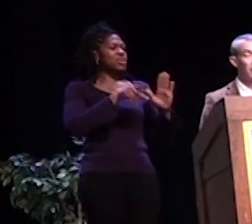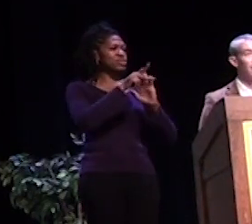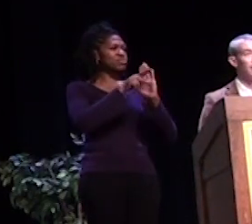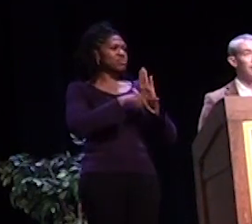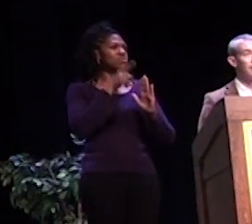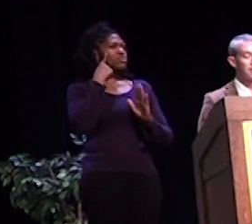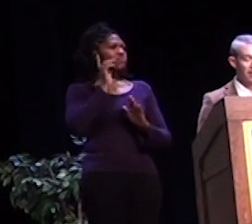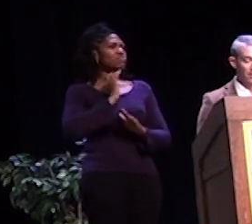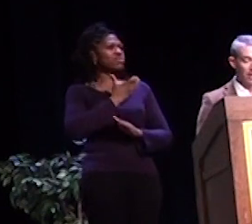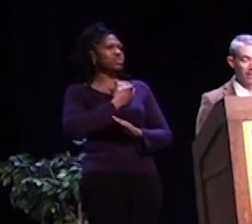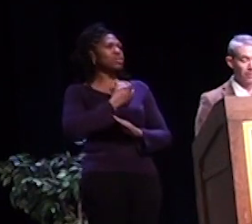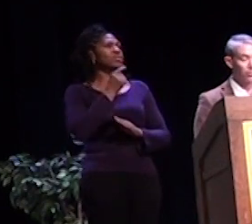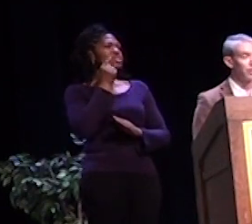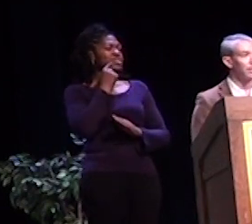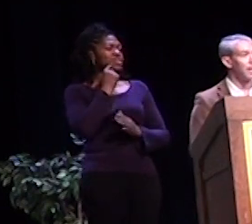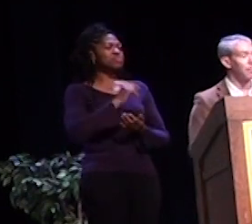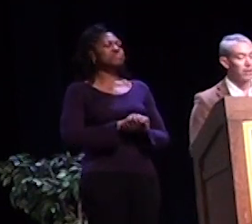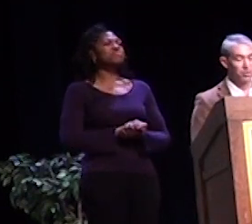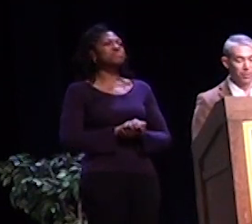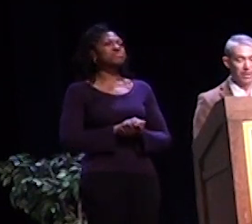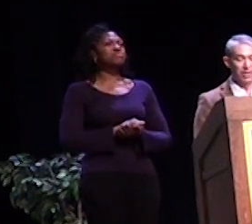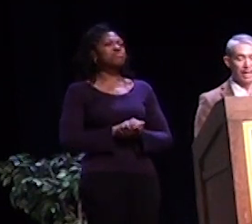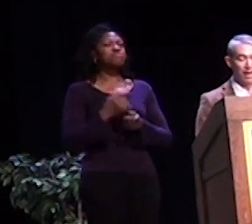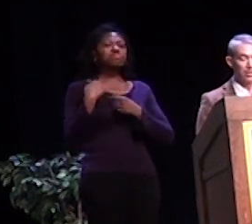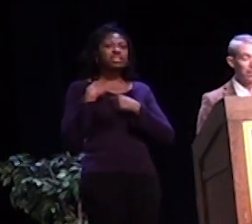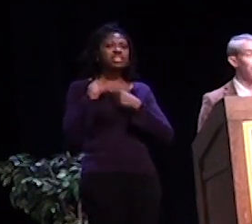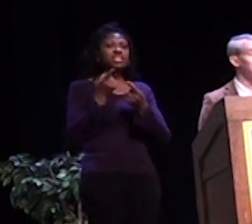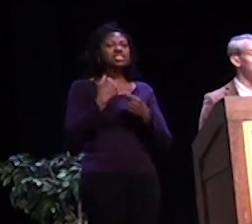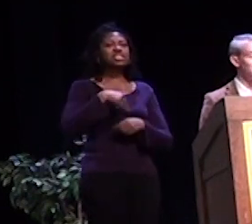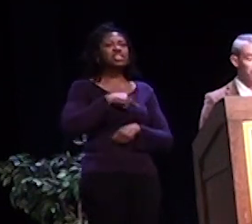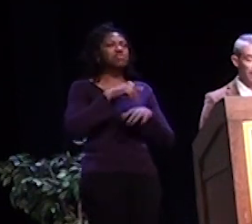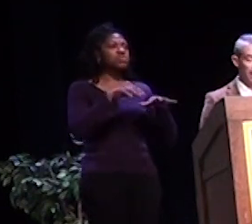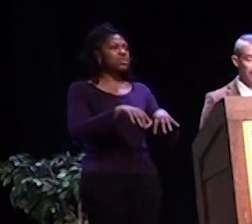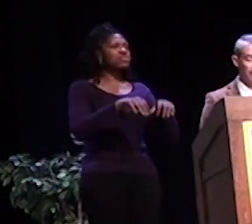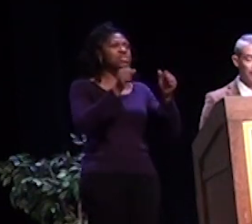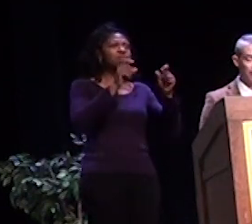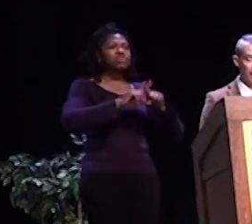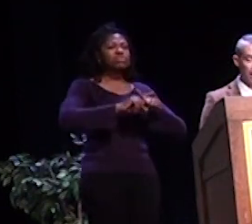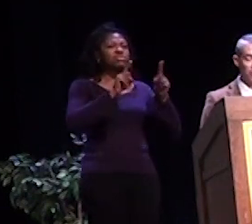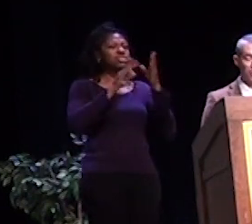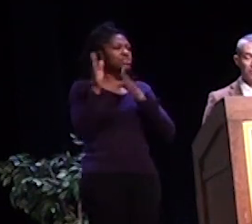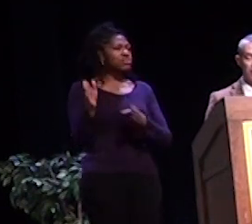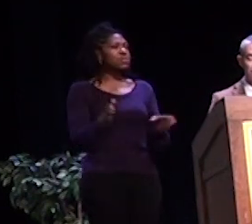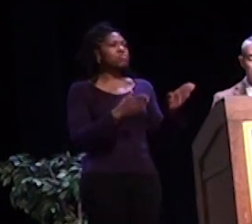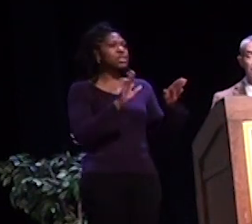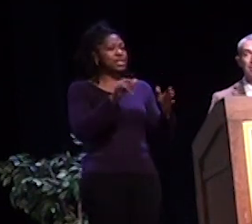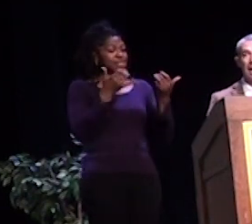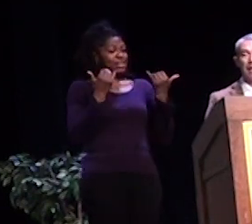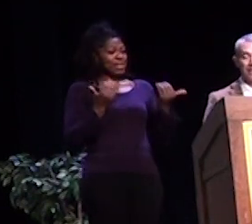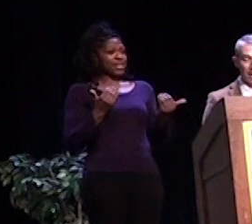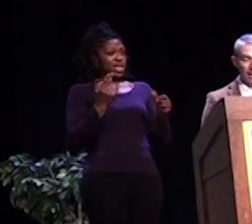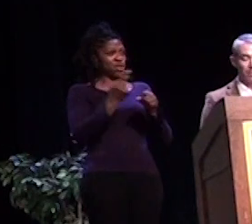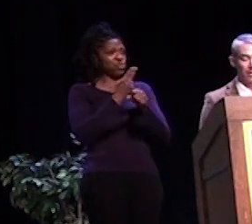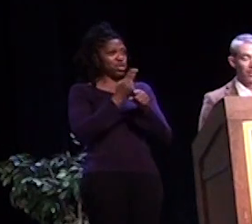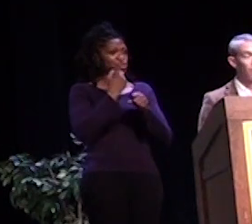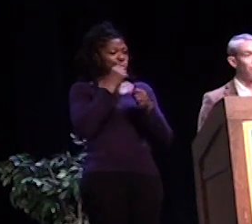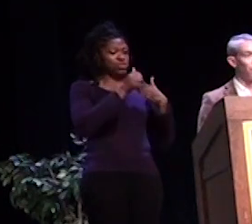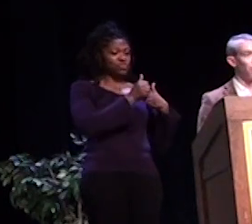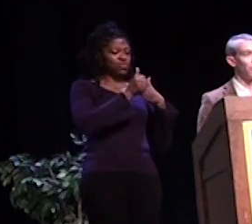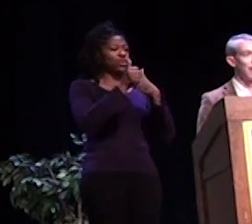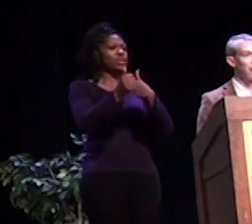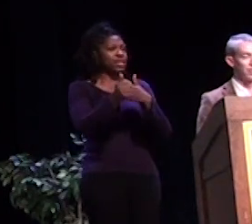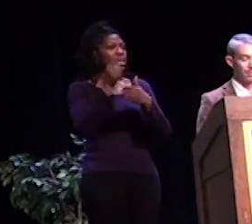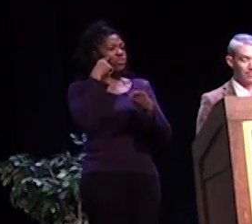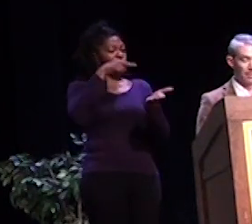Antonio. Since then, we have adopted a strategic housing implementation plan that now serves as the city's guiding document